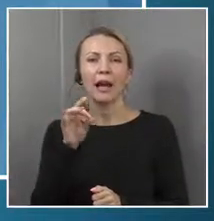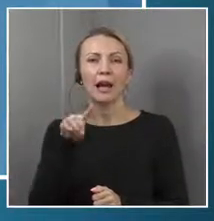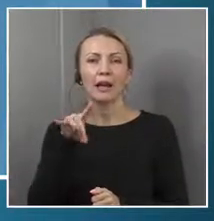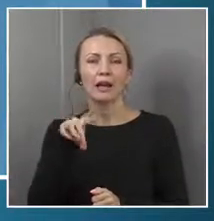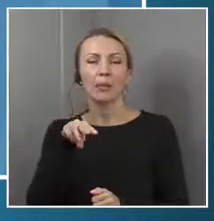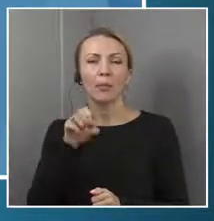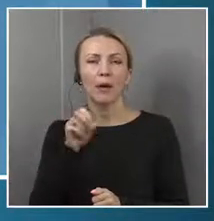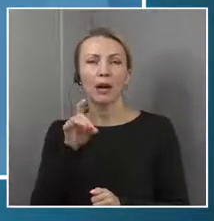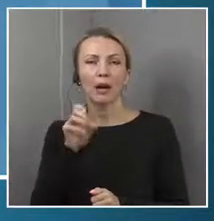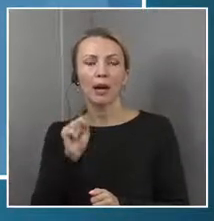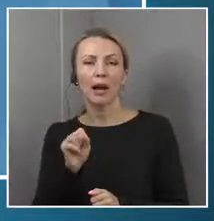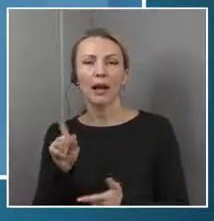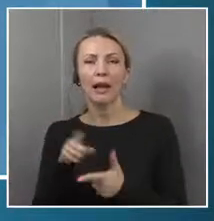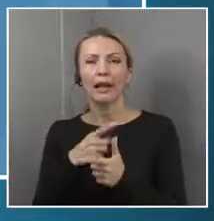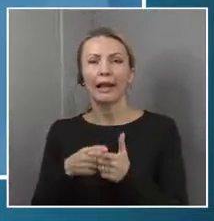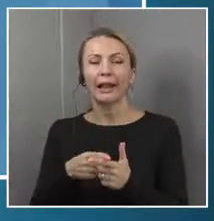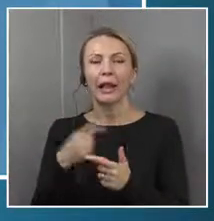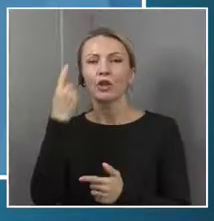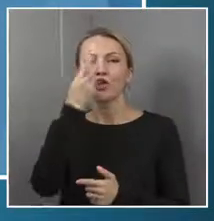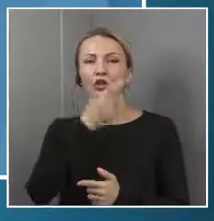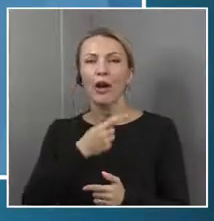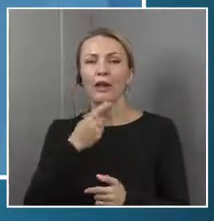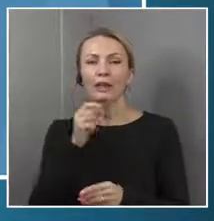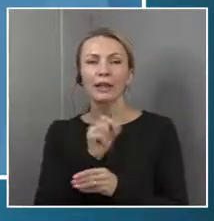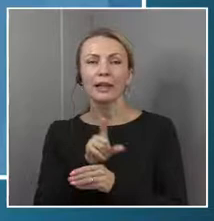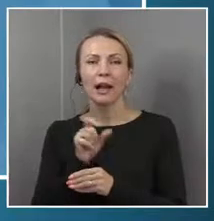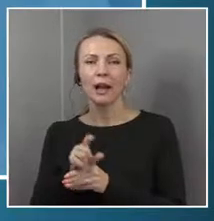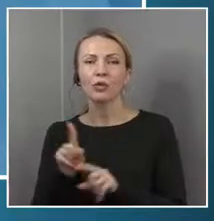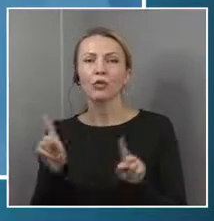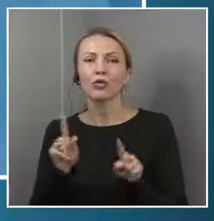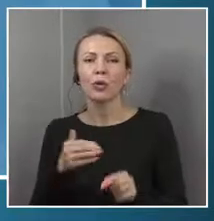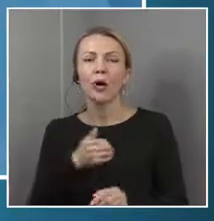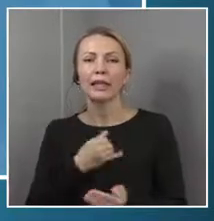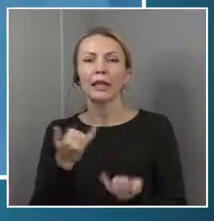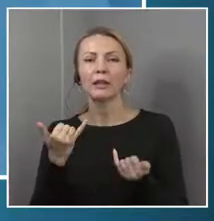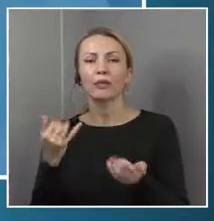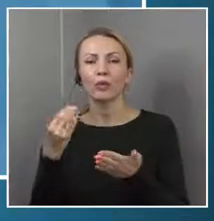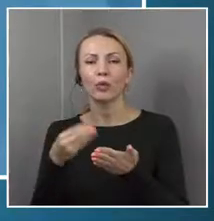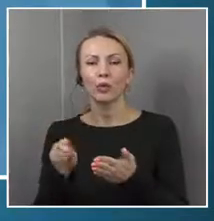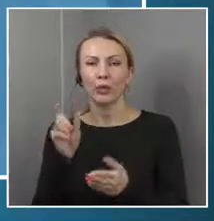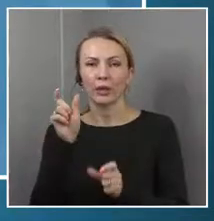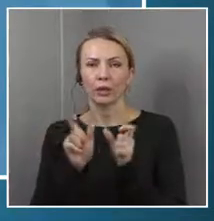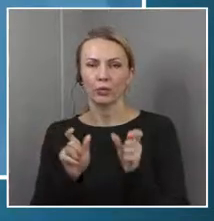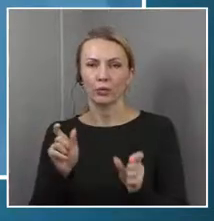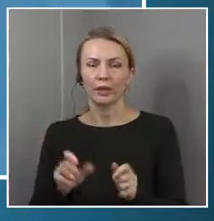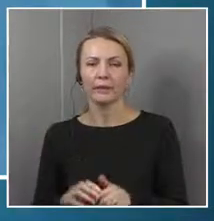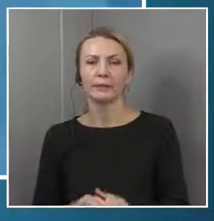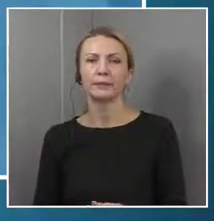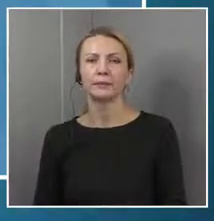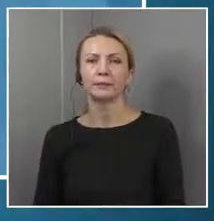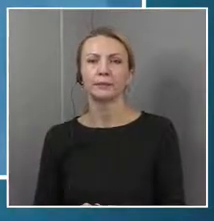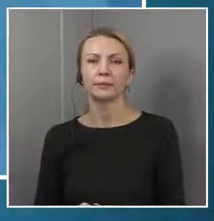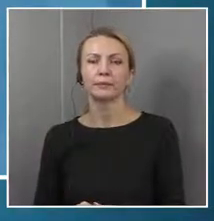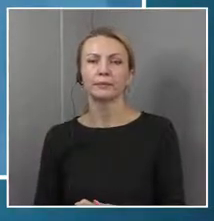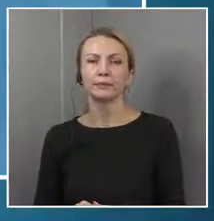art fairs and for private customers. What do people buy, and what do they want to buy in Germany?